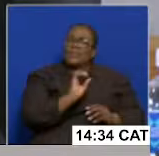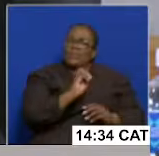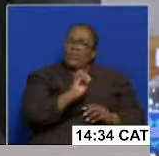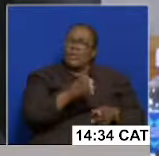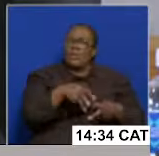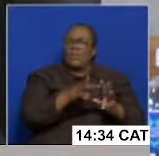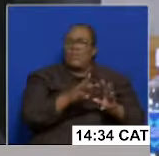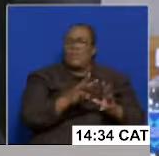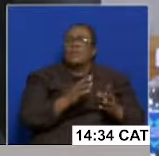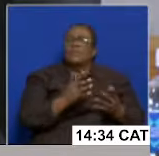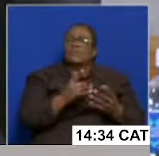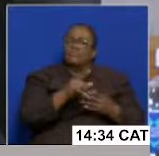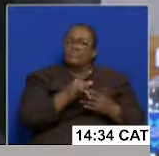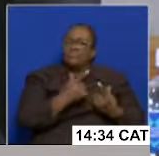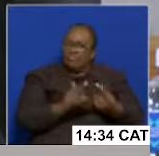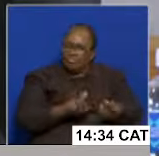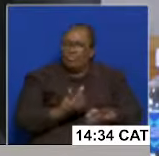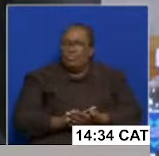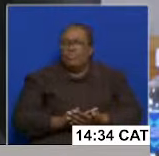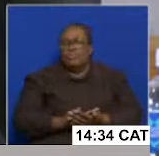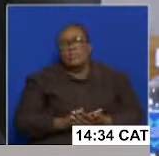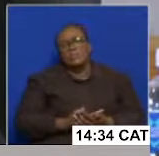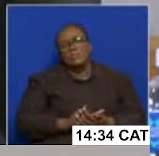off. Surely.